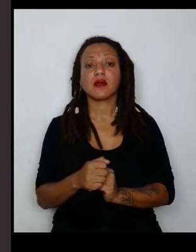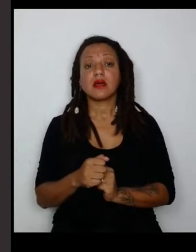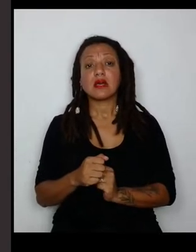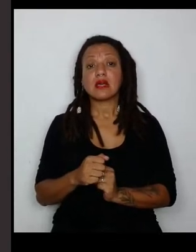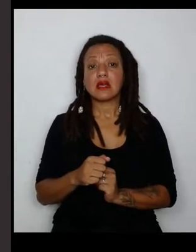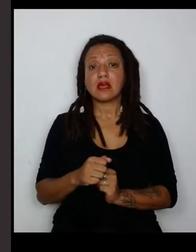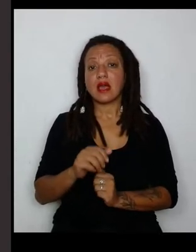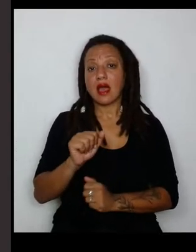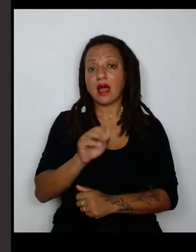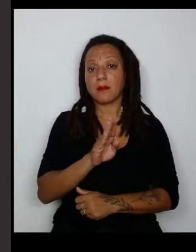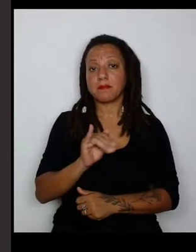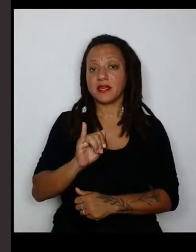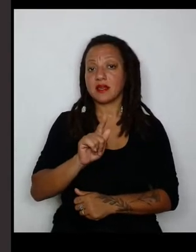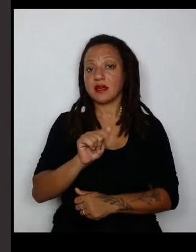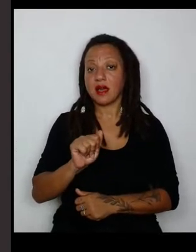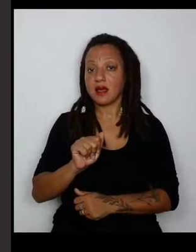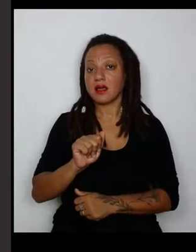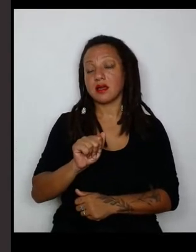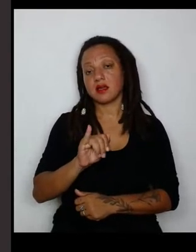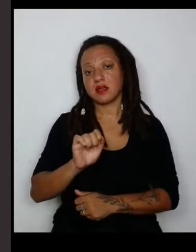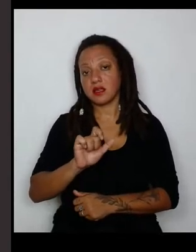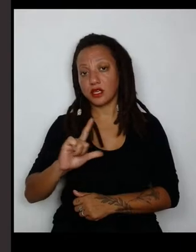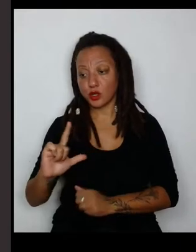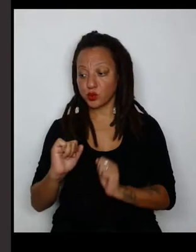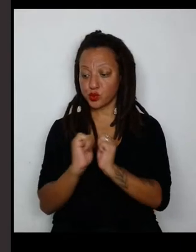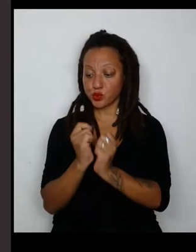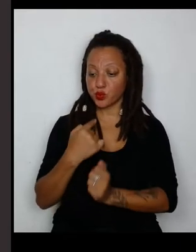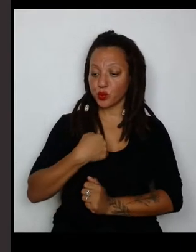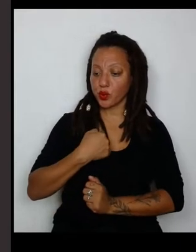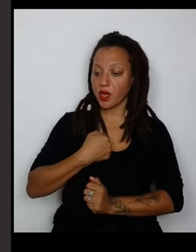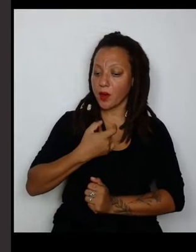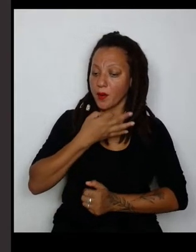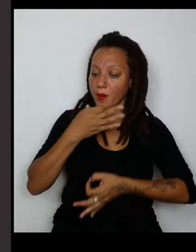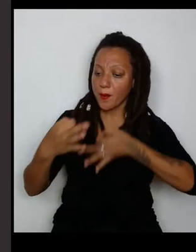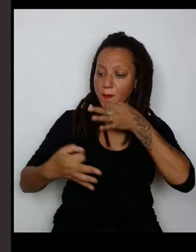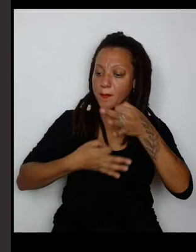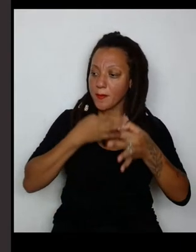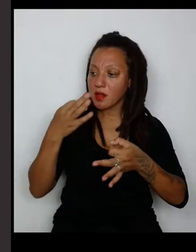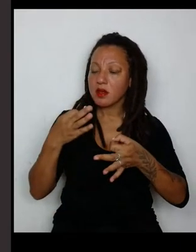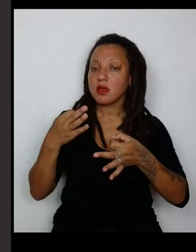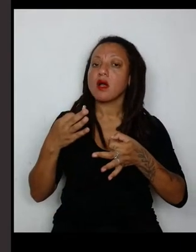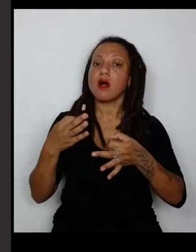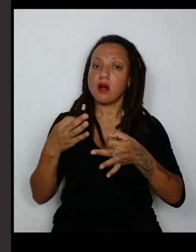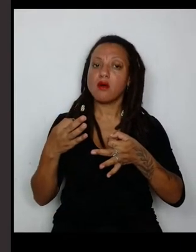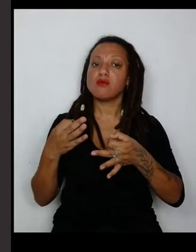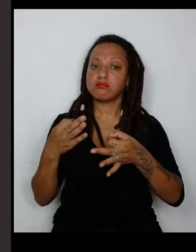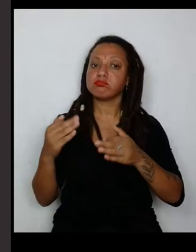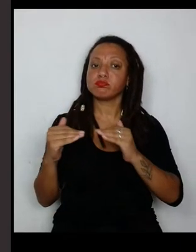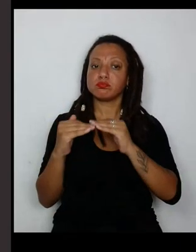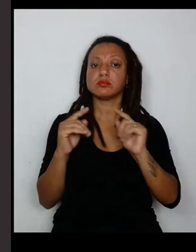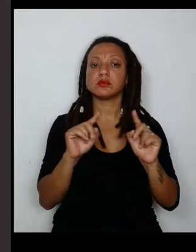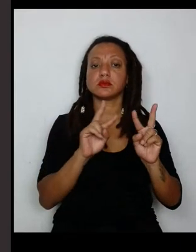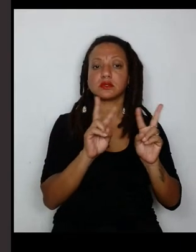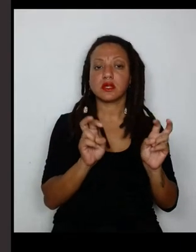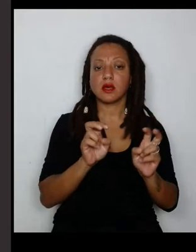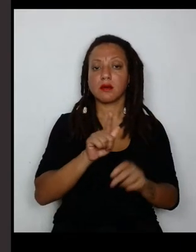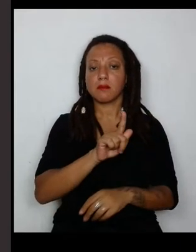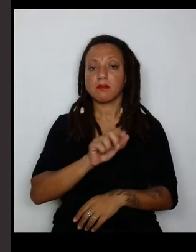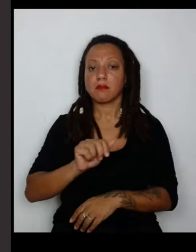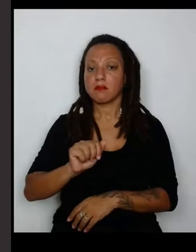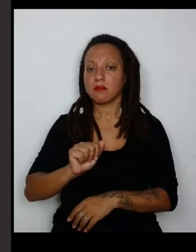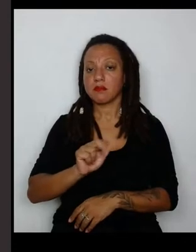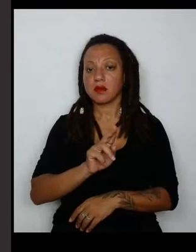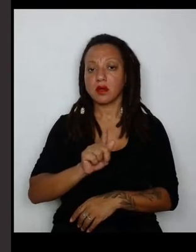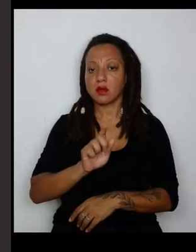minds about gloogan roughly that while he may not have led an exemplary moral life he was a damn good painter now that's hardly a stunning